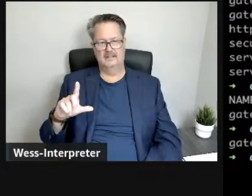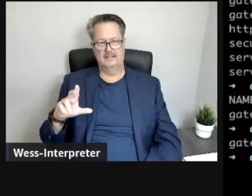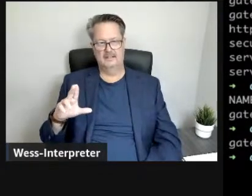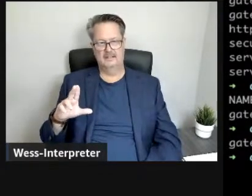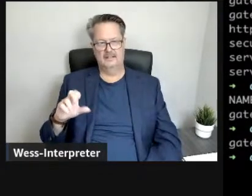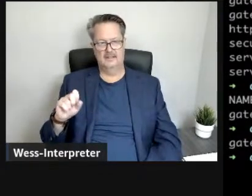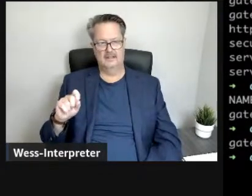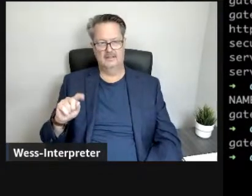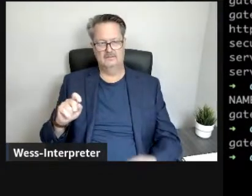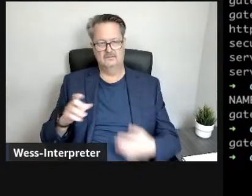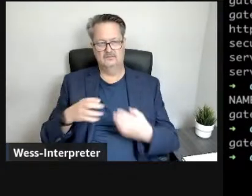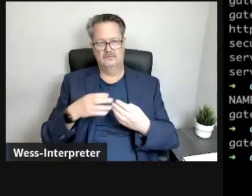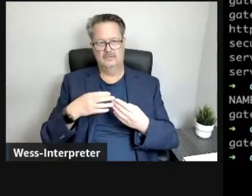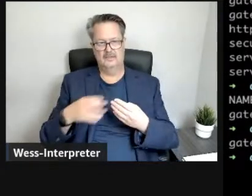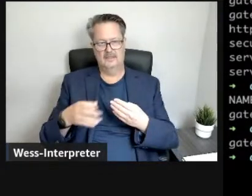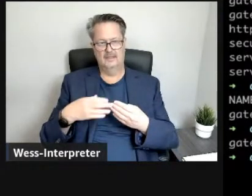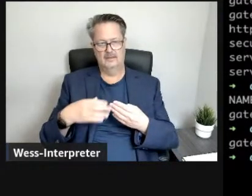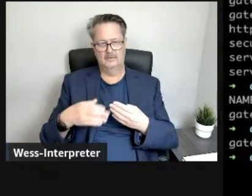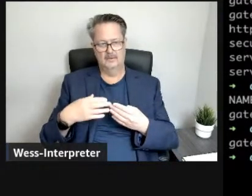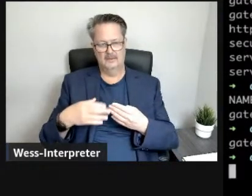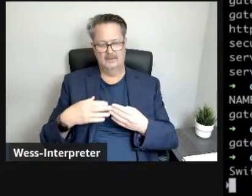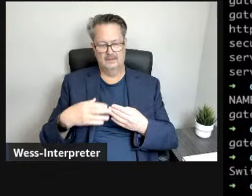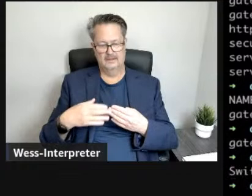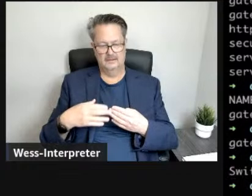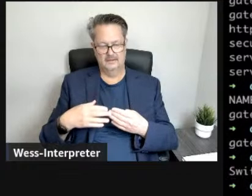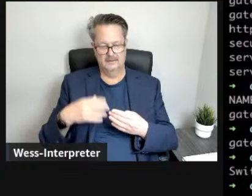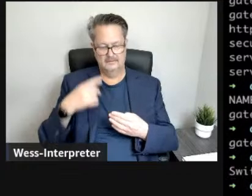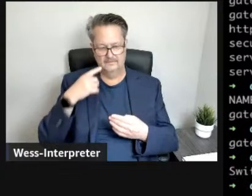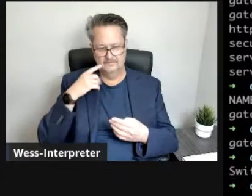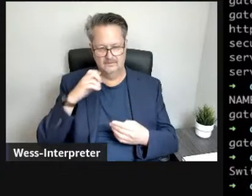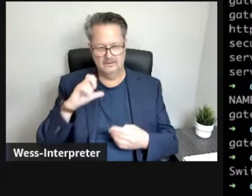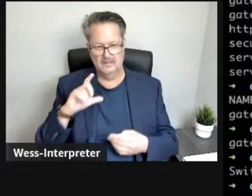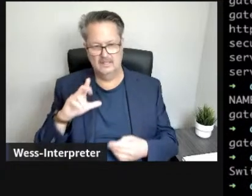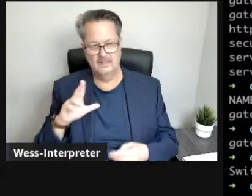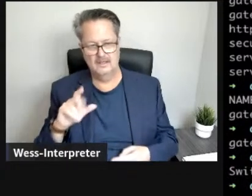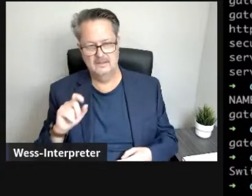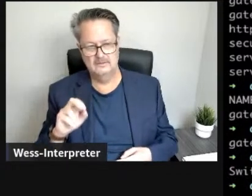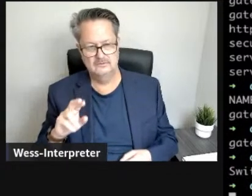gateway also in cluster 2.